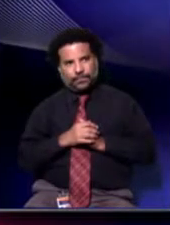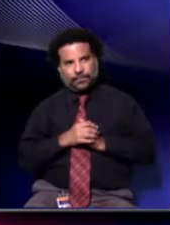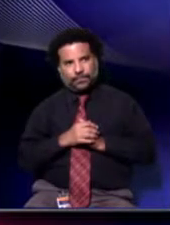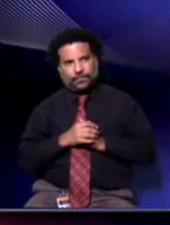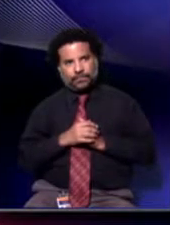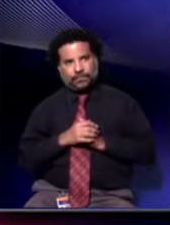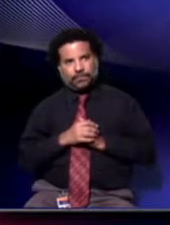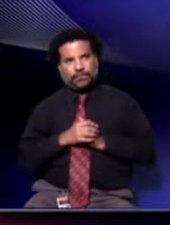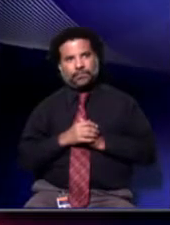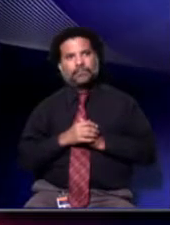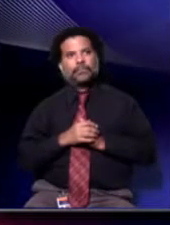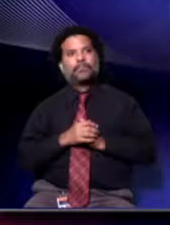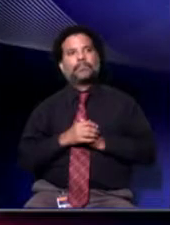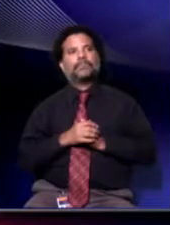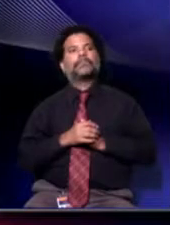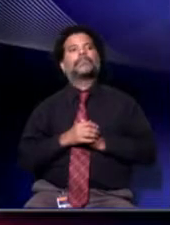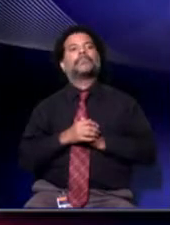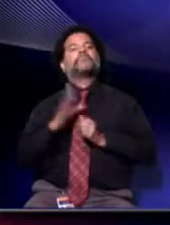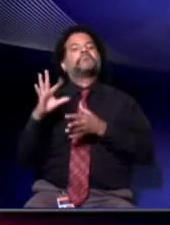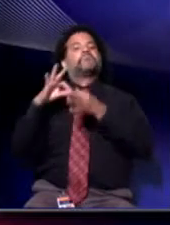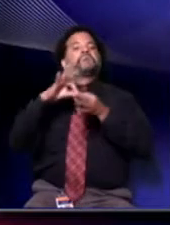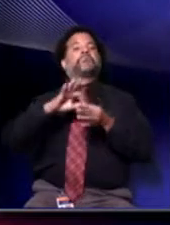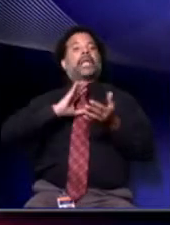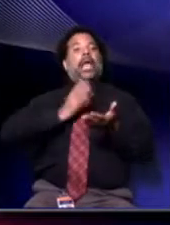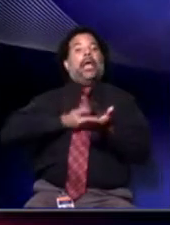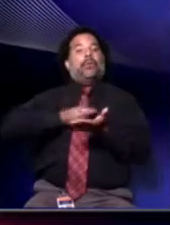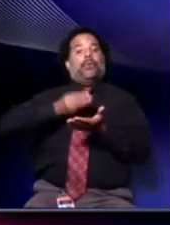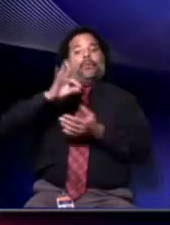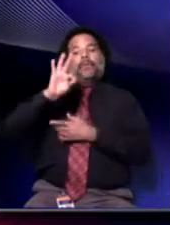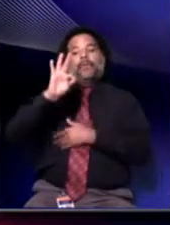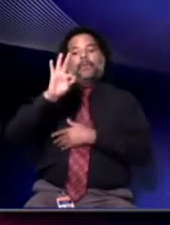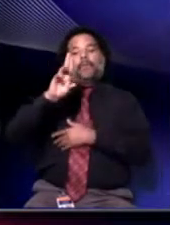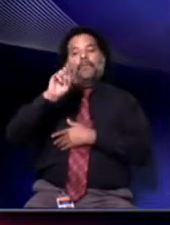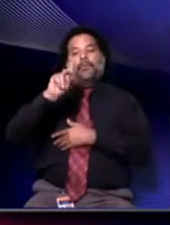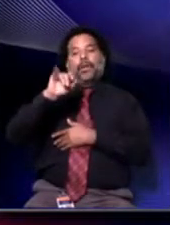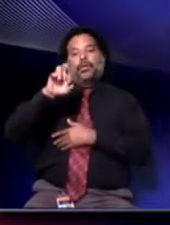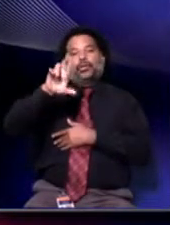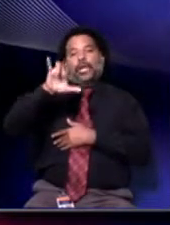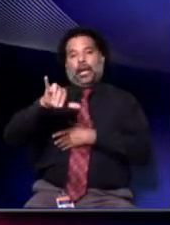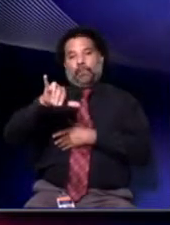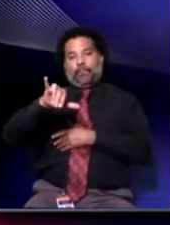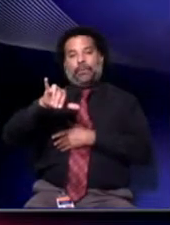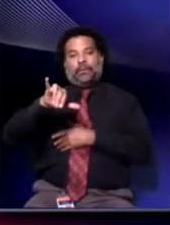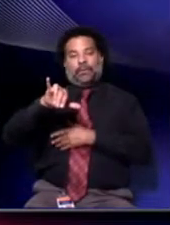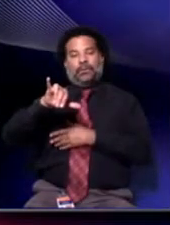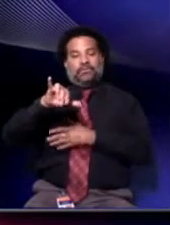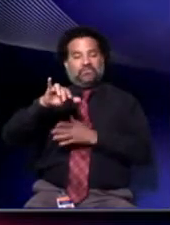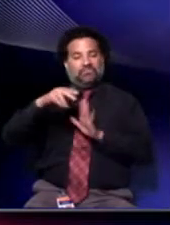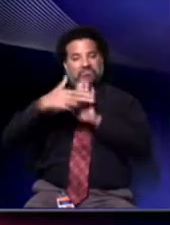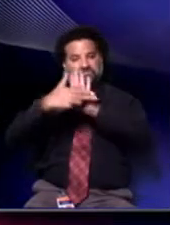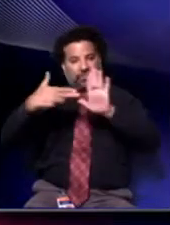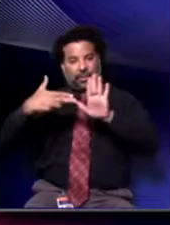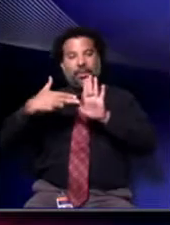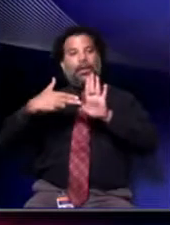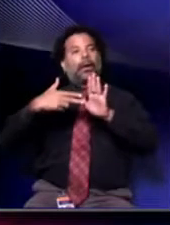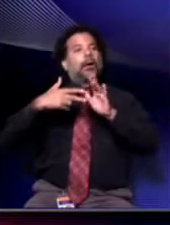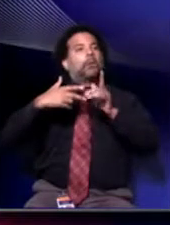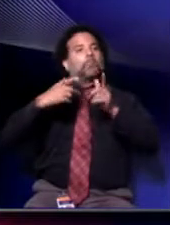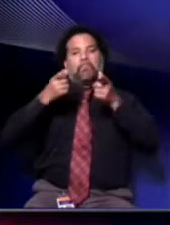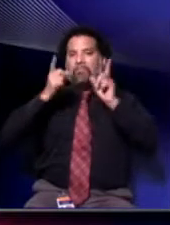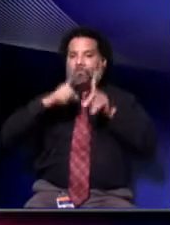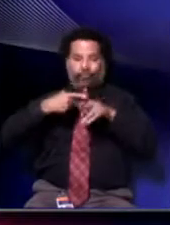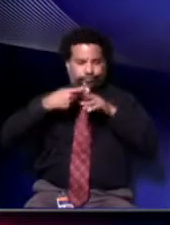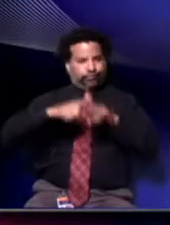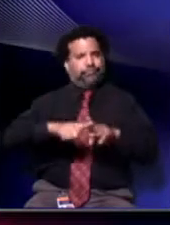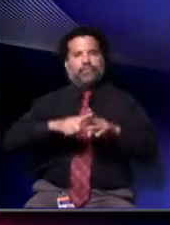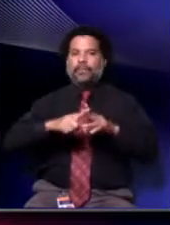As far as our fiduciary status, I've consented to fiduciary status from day one